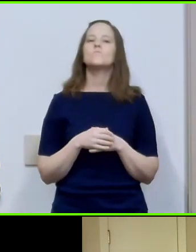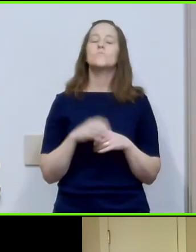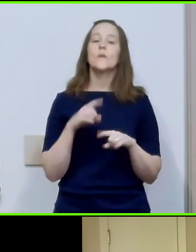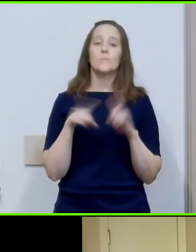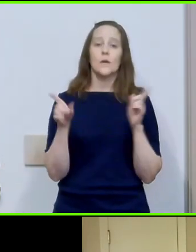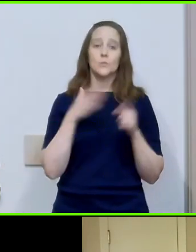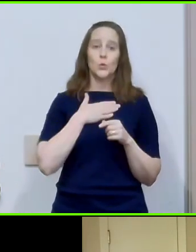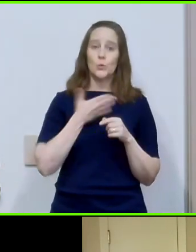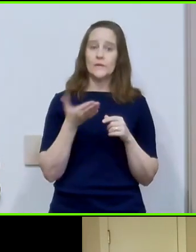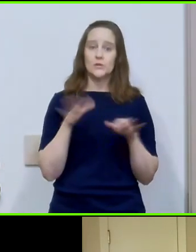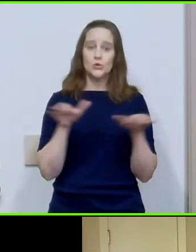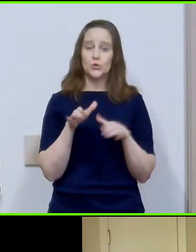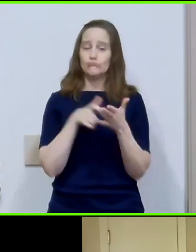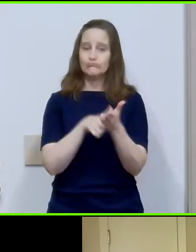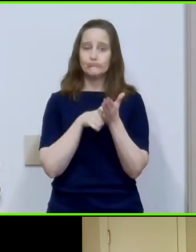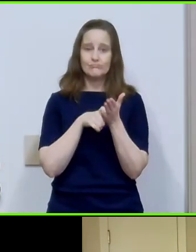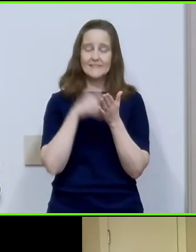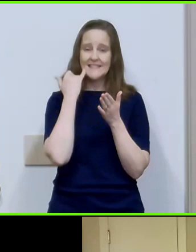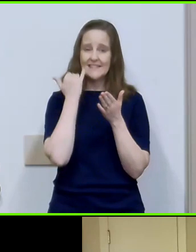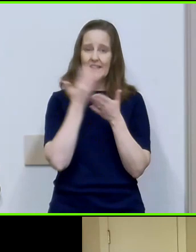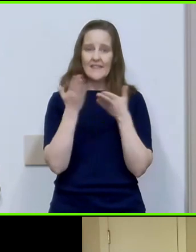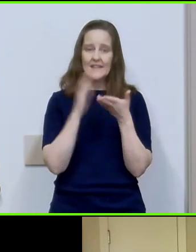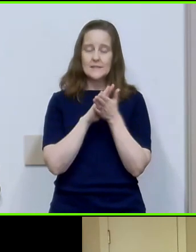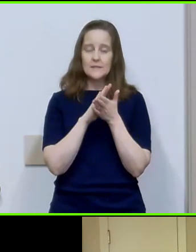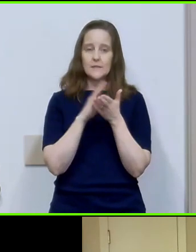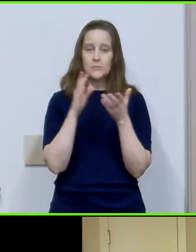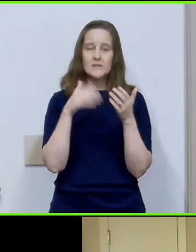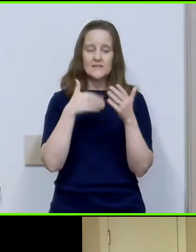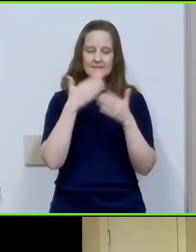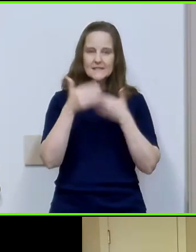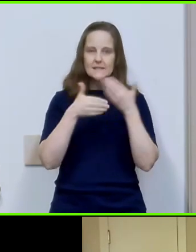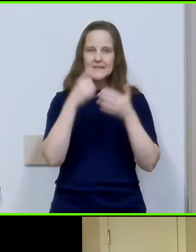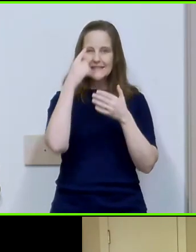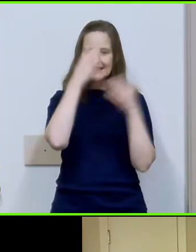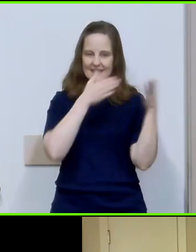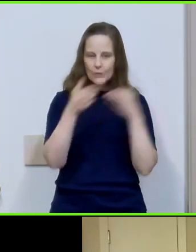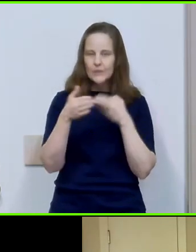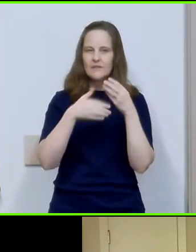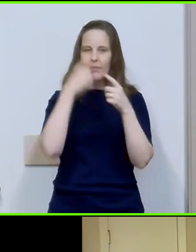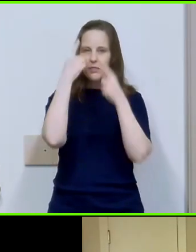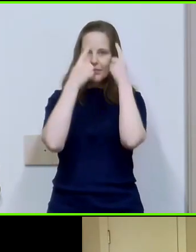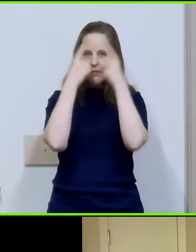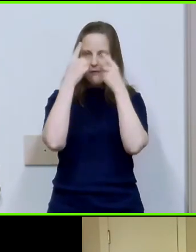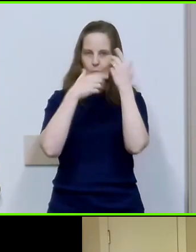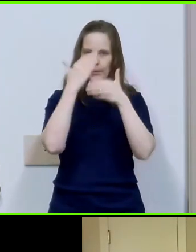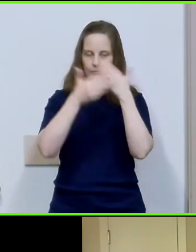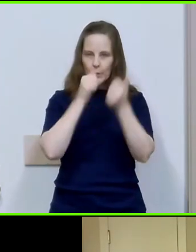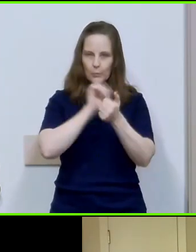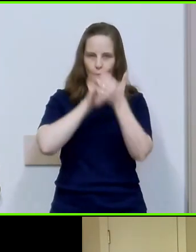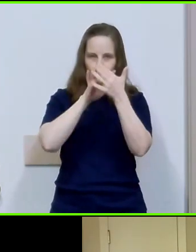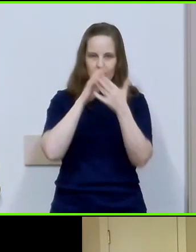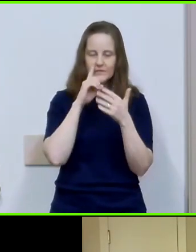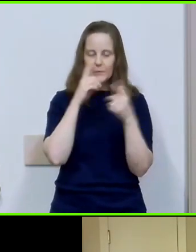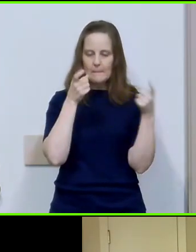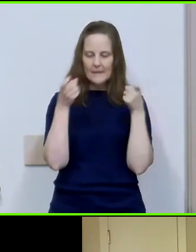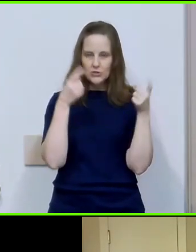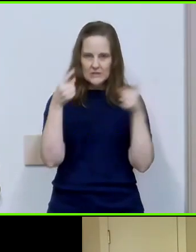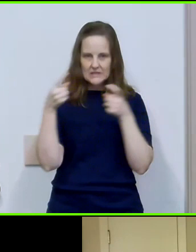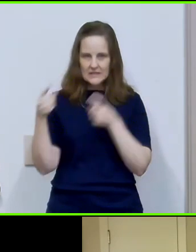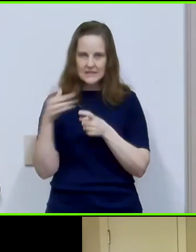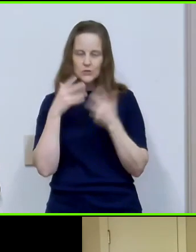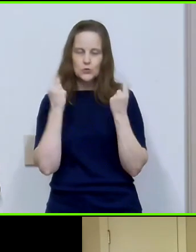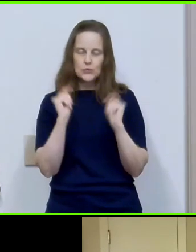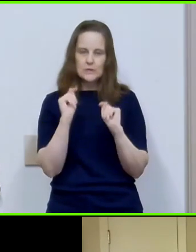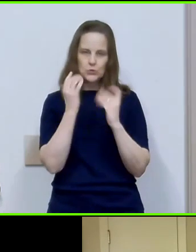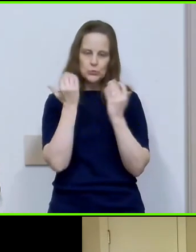to do what it takes in a phased-in series of thoughtful approaches to manage the incidents that occur and to try to restrict